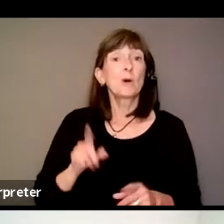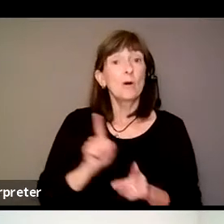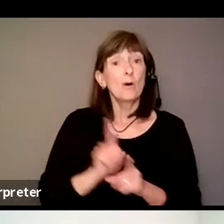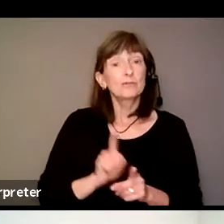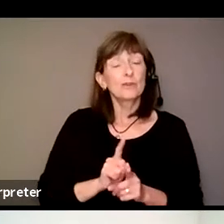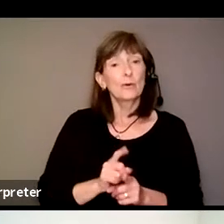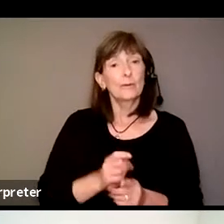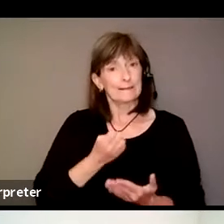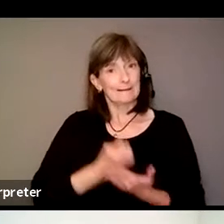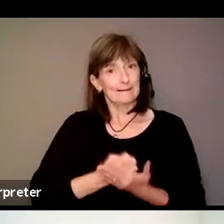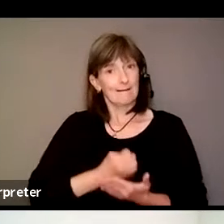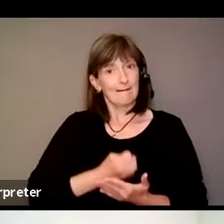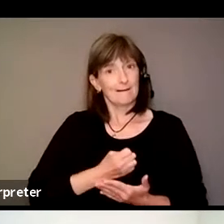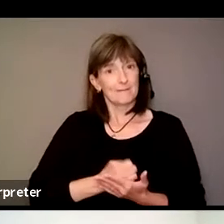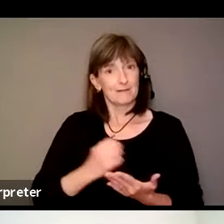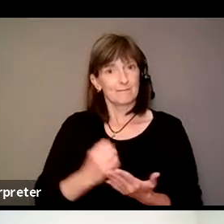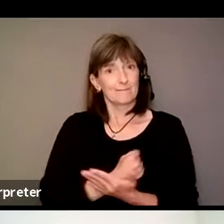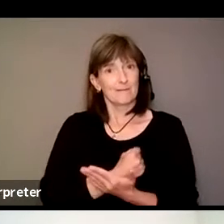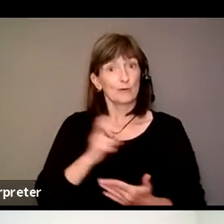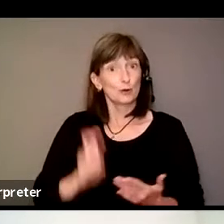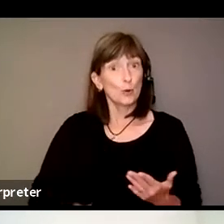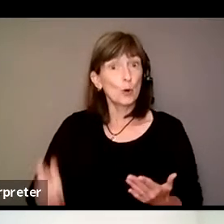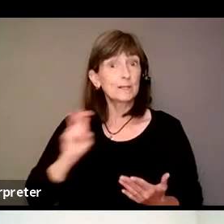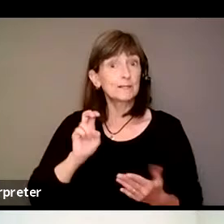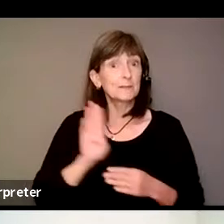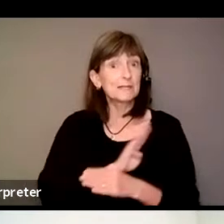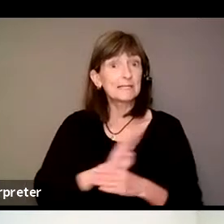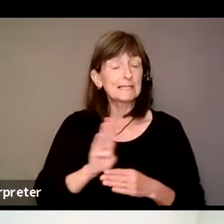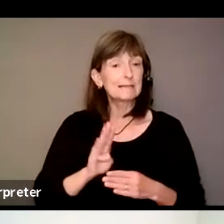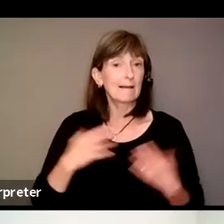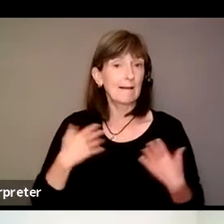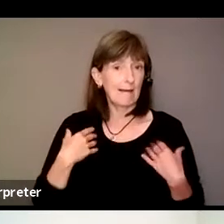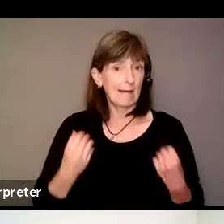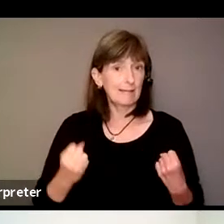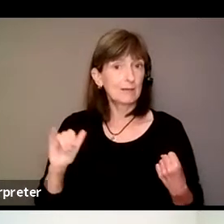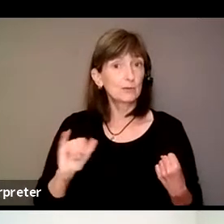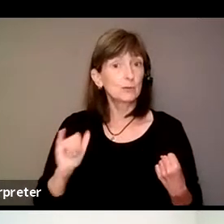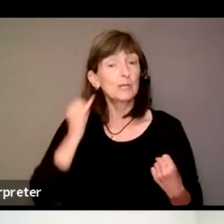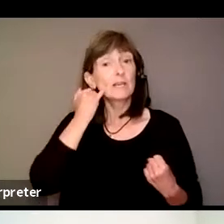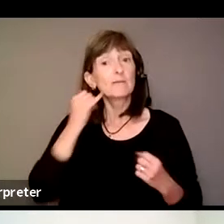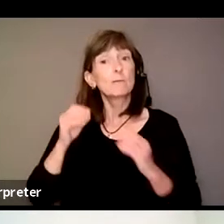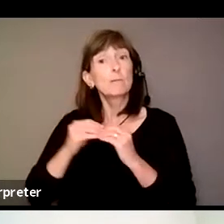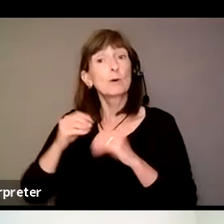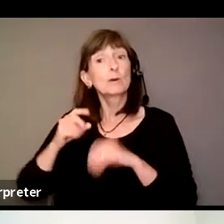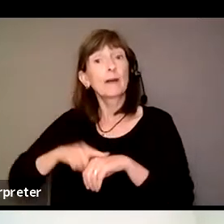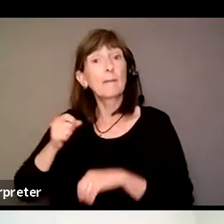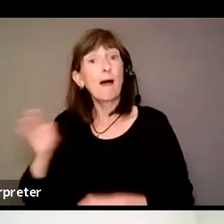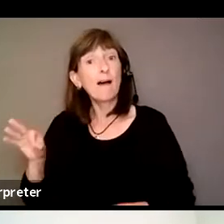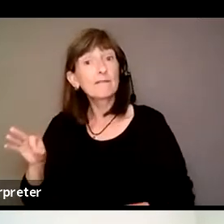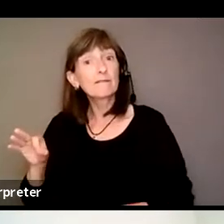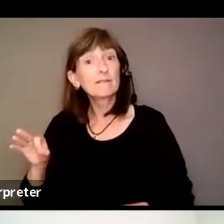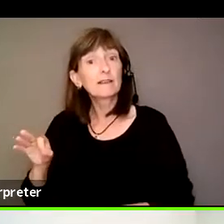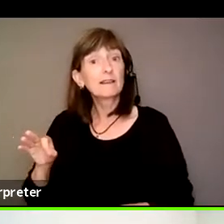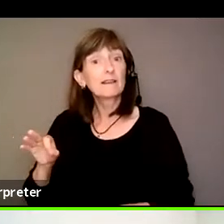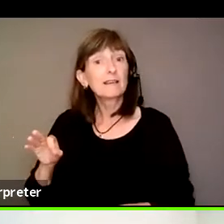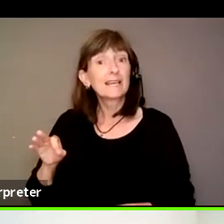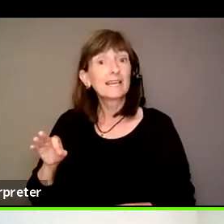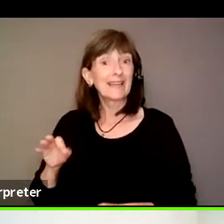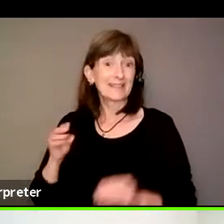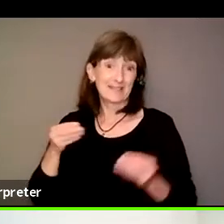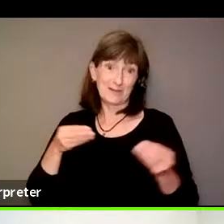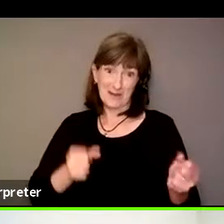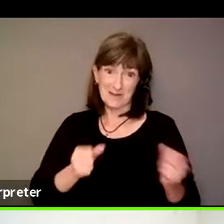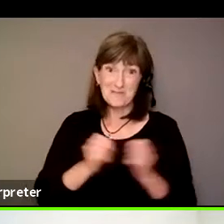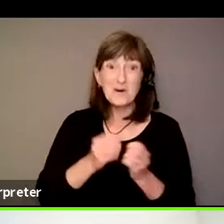economy from tourism and business, because when people have more time off and whether they're going to work Monday. Spend more money.